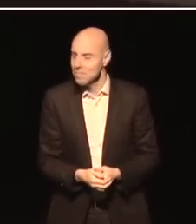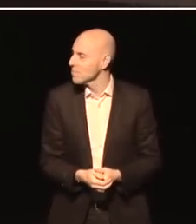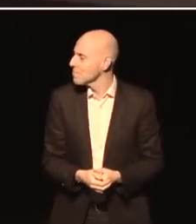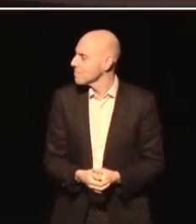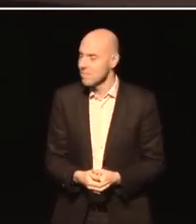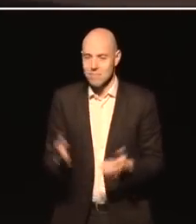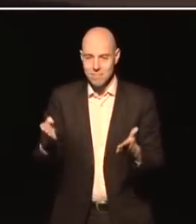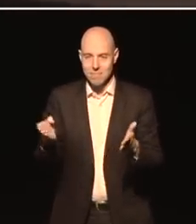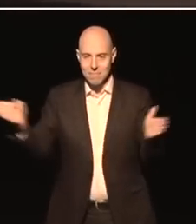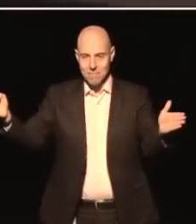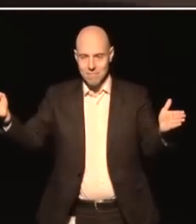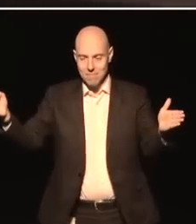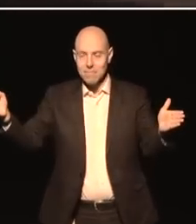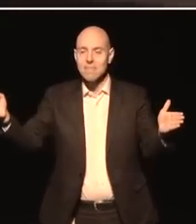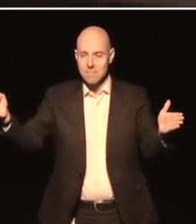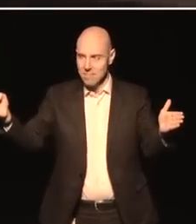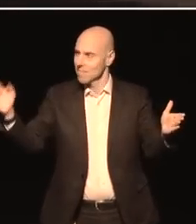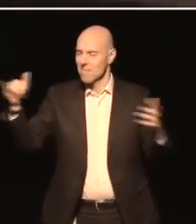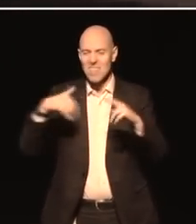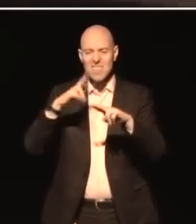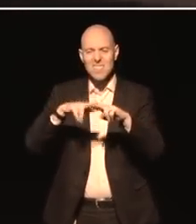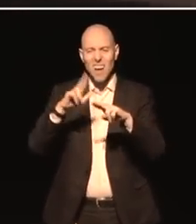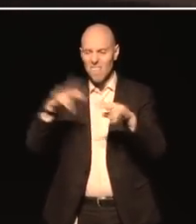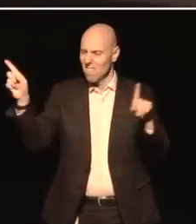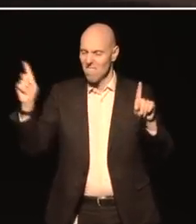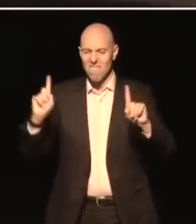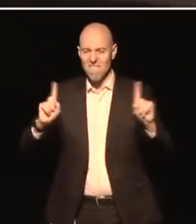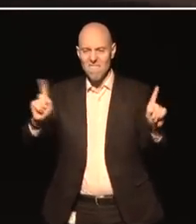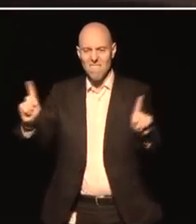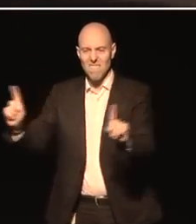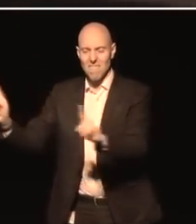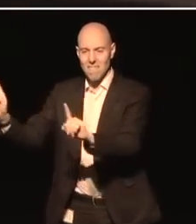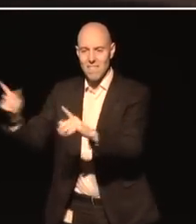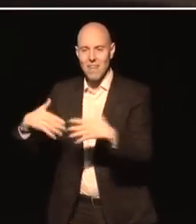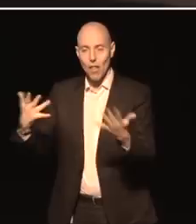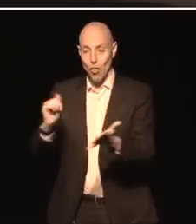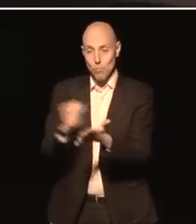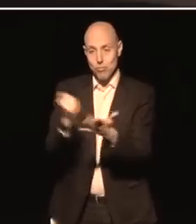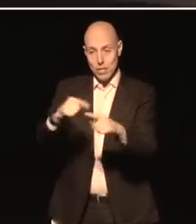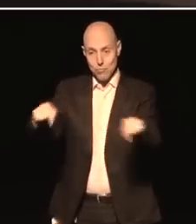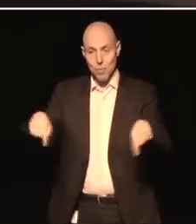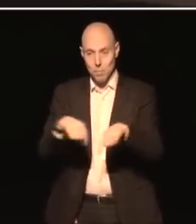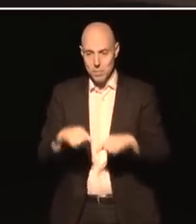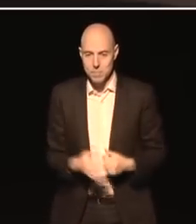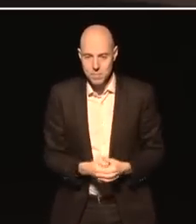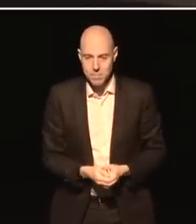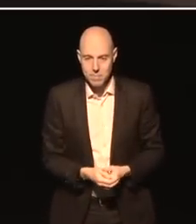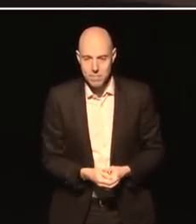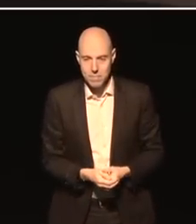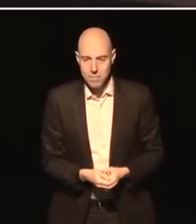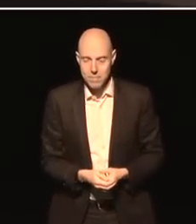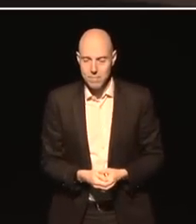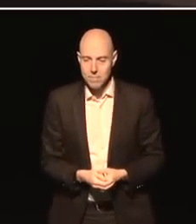Two exits there, and there will be staff directing you to the meeting point, which is the brasserie. So,